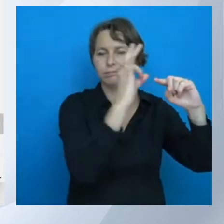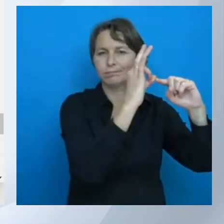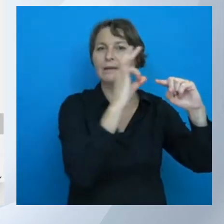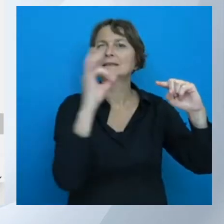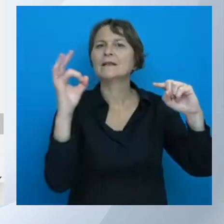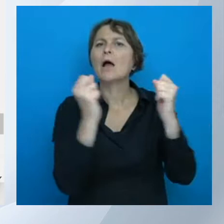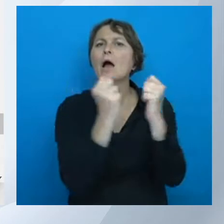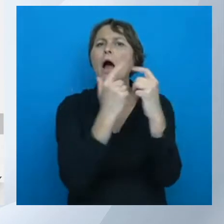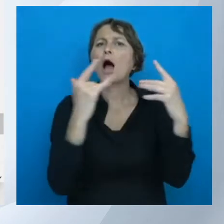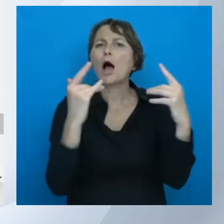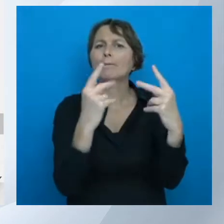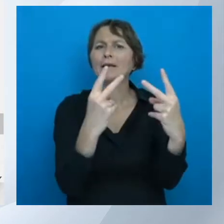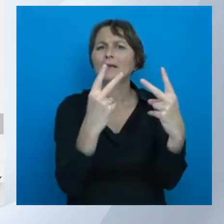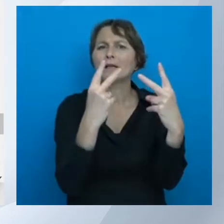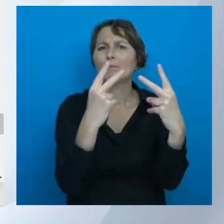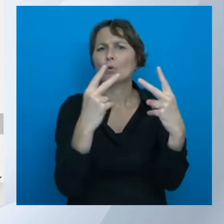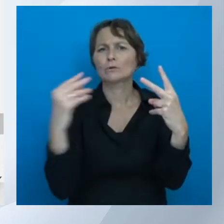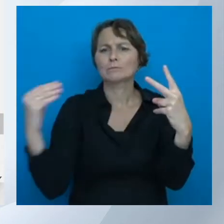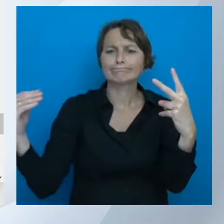see.